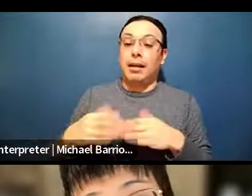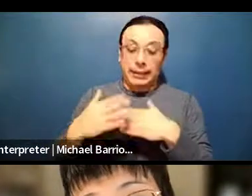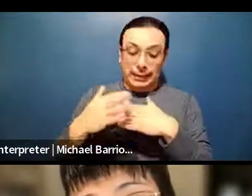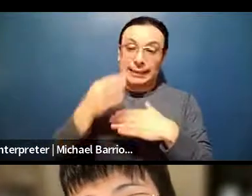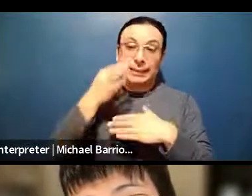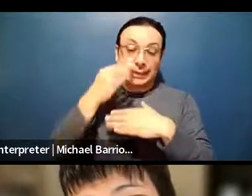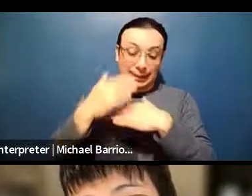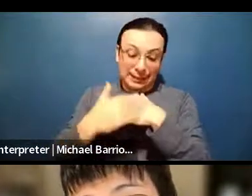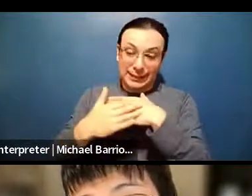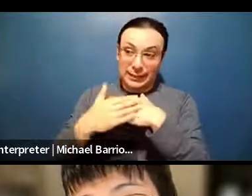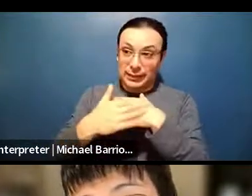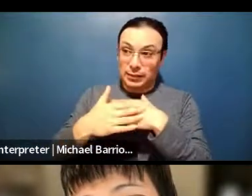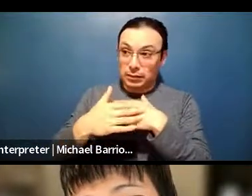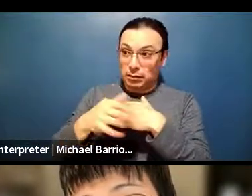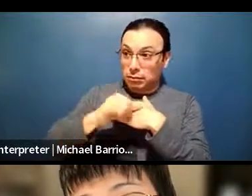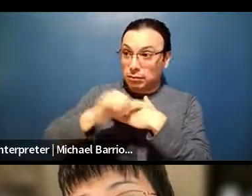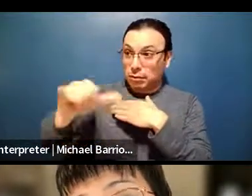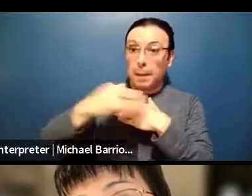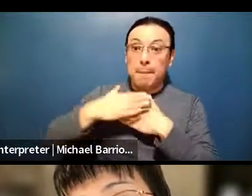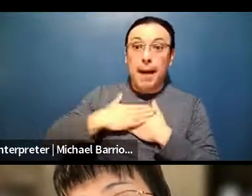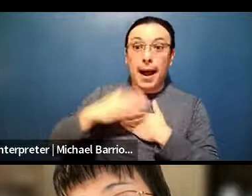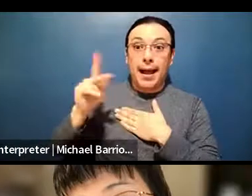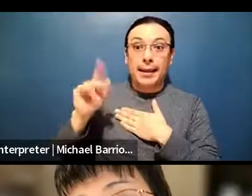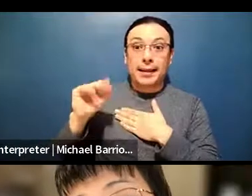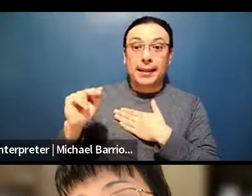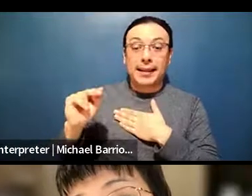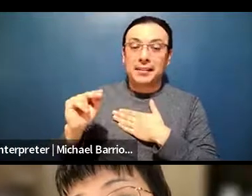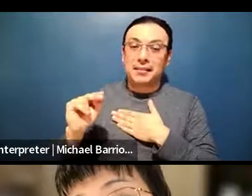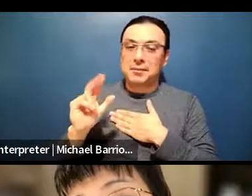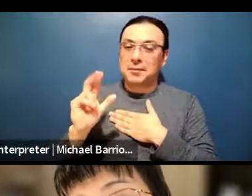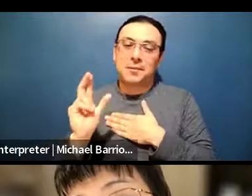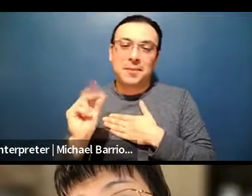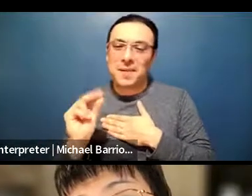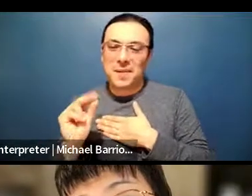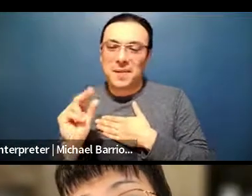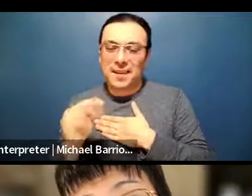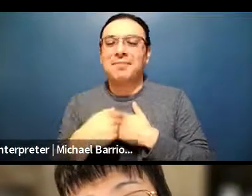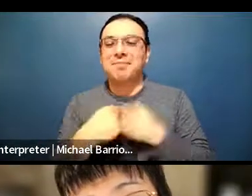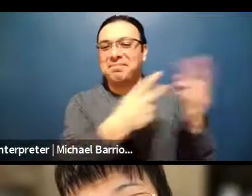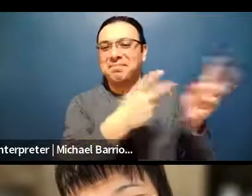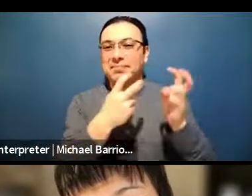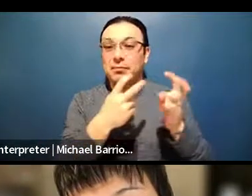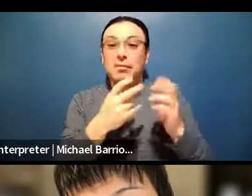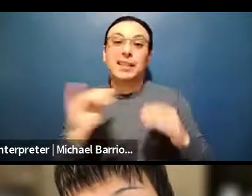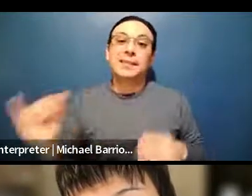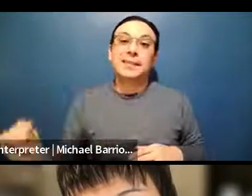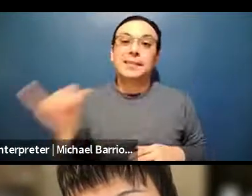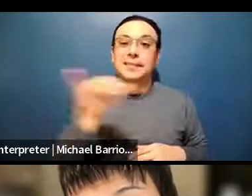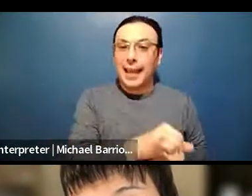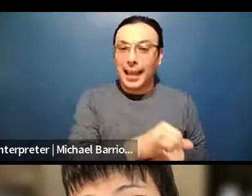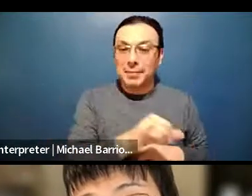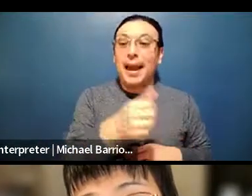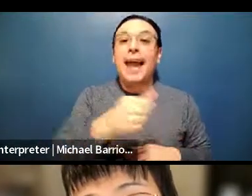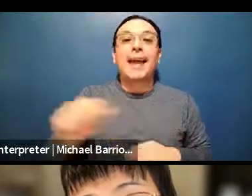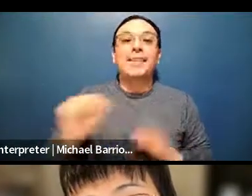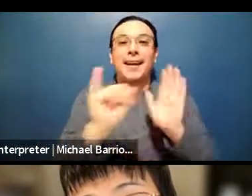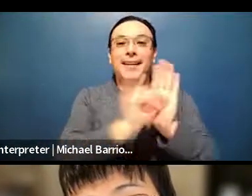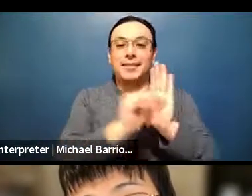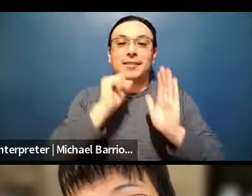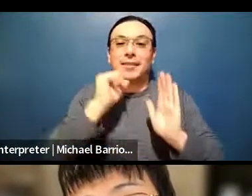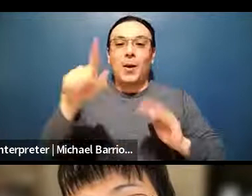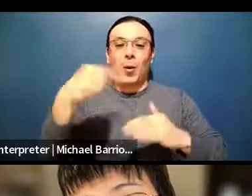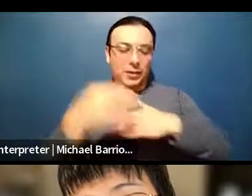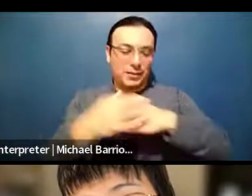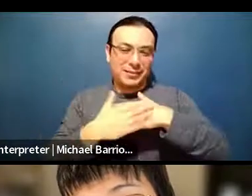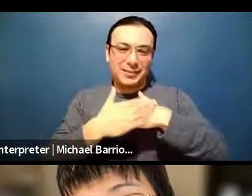like me are not necessarily my kin, and I can't assume that. And I think that goes across all identities, right? Like I've definitely met